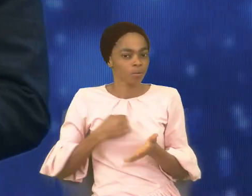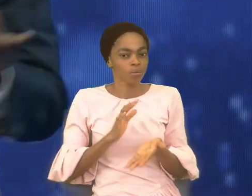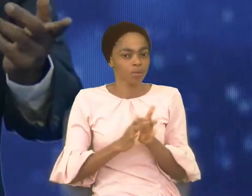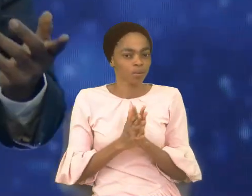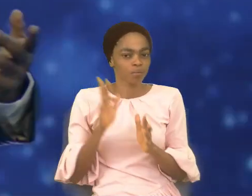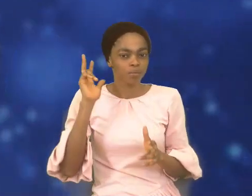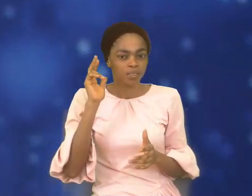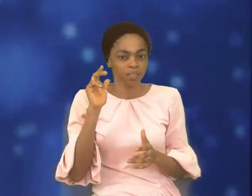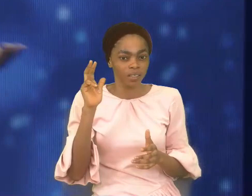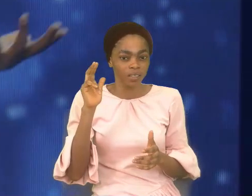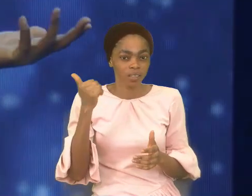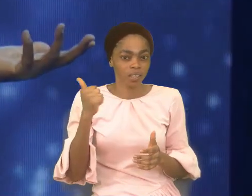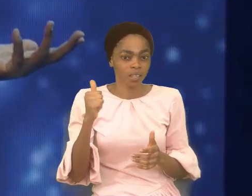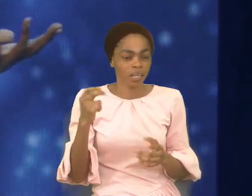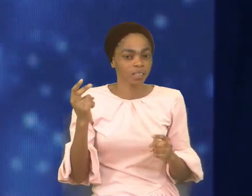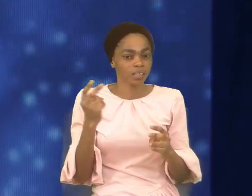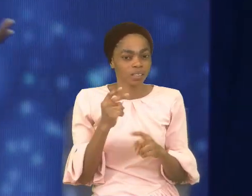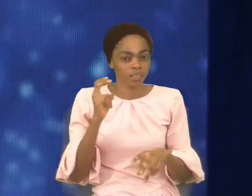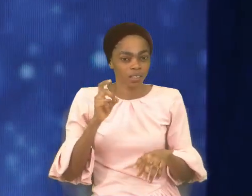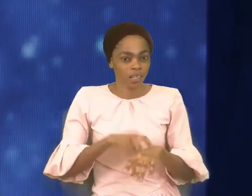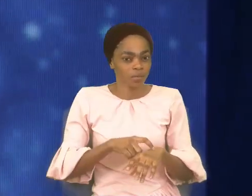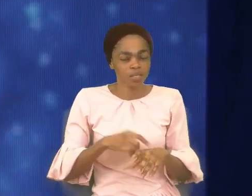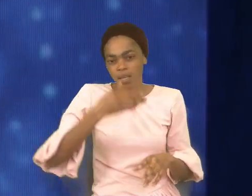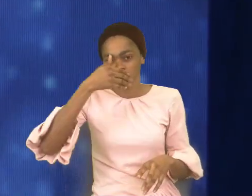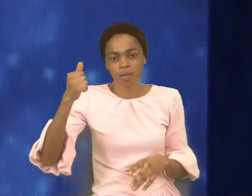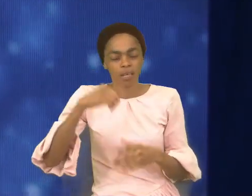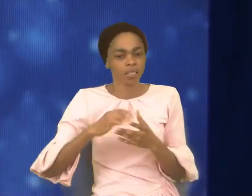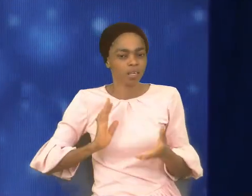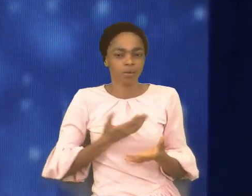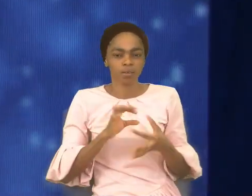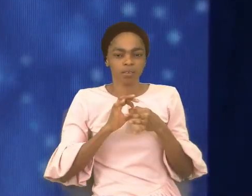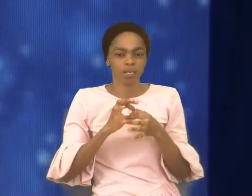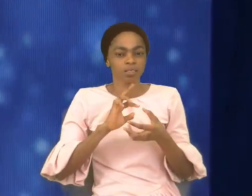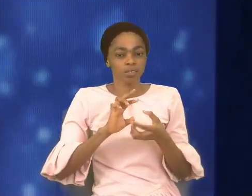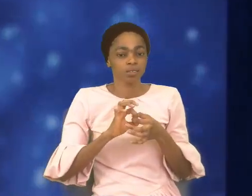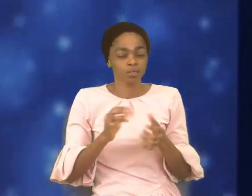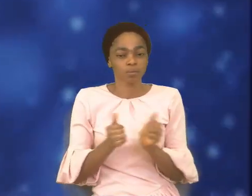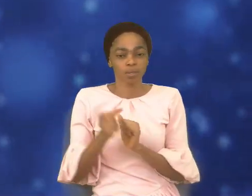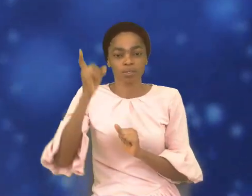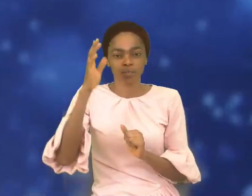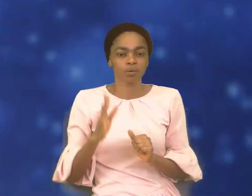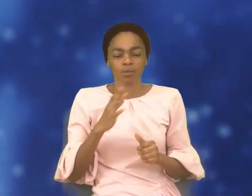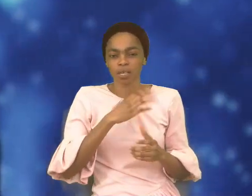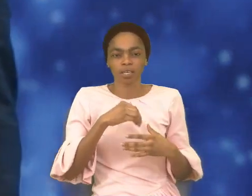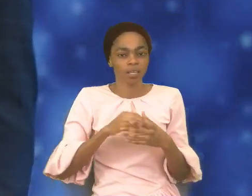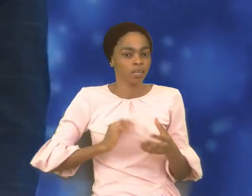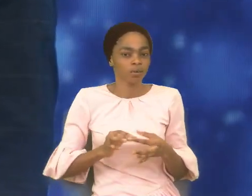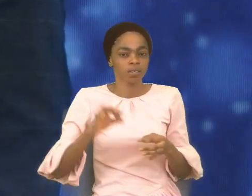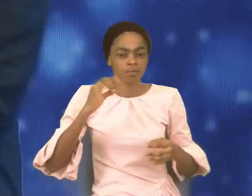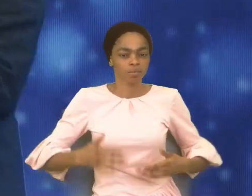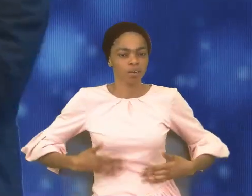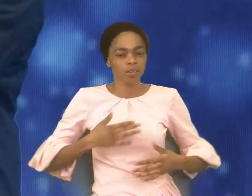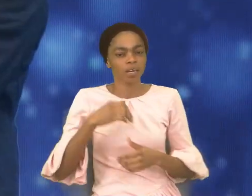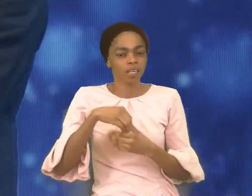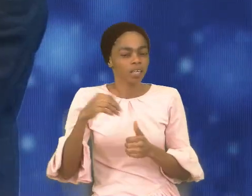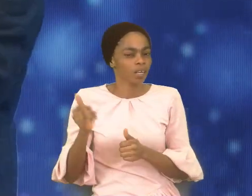life. Better in our day-to-day life, that the grace of God, the power of the Lord would